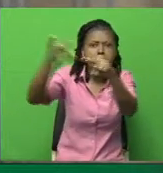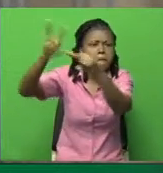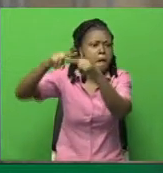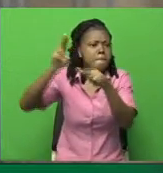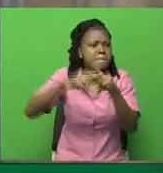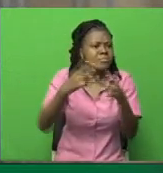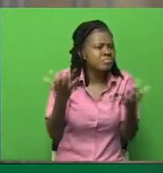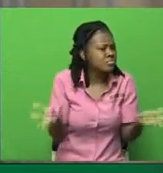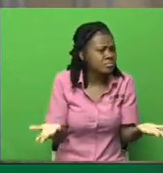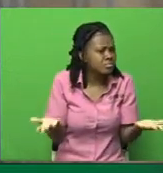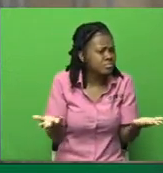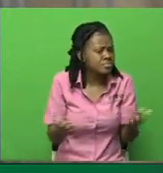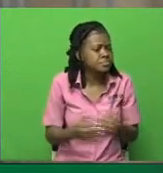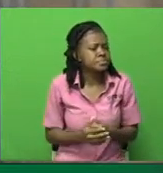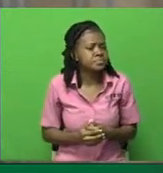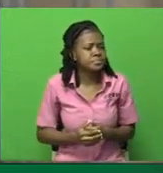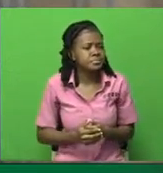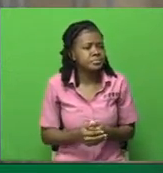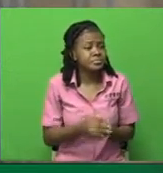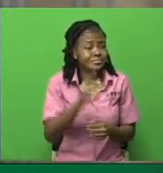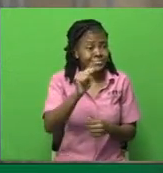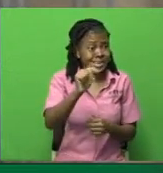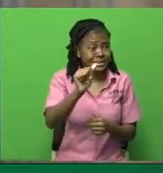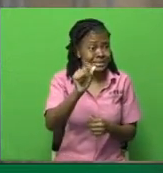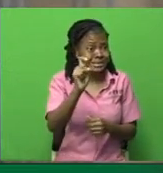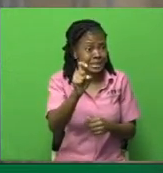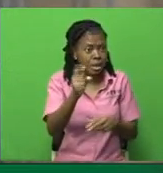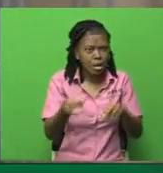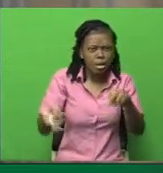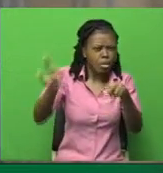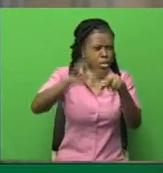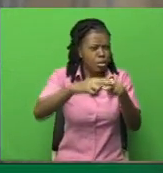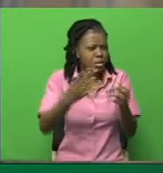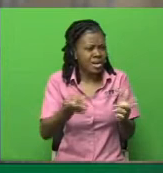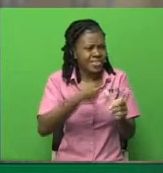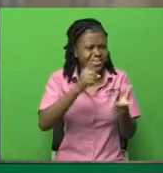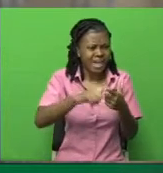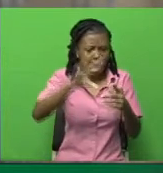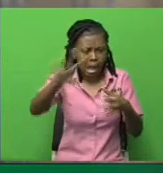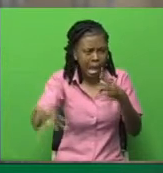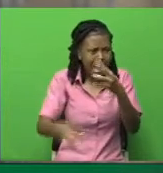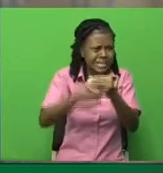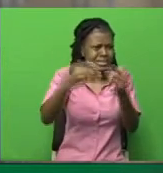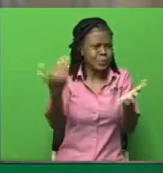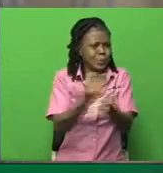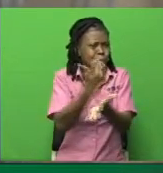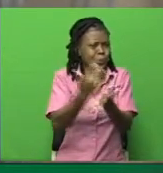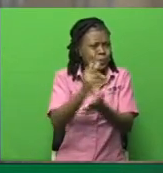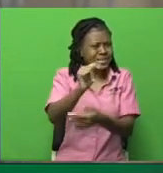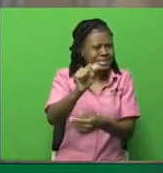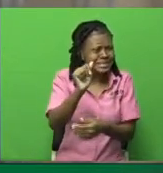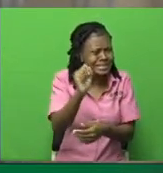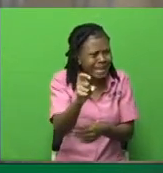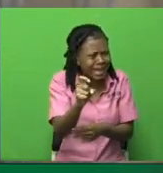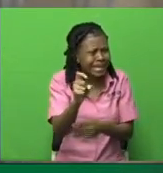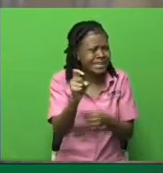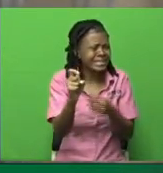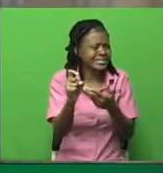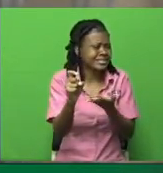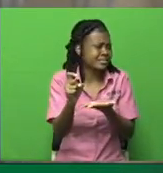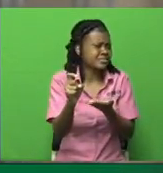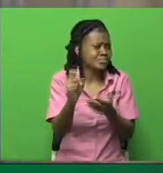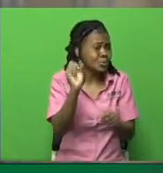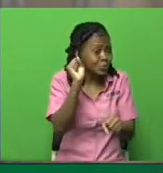that was the explanation for raising taxes and added new taxes so logically like everyone